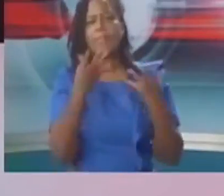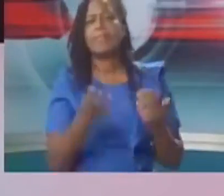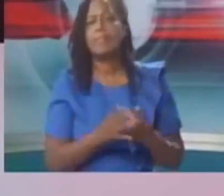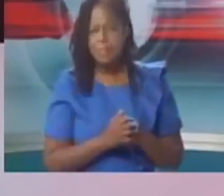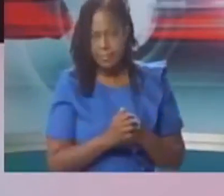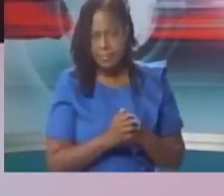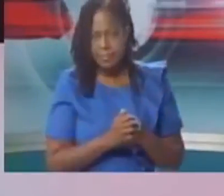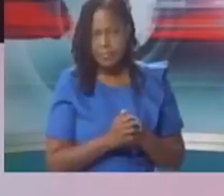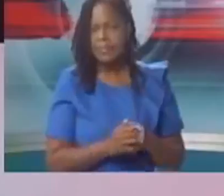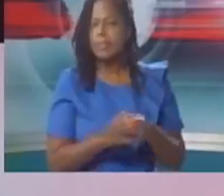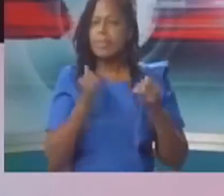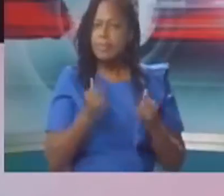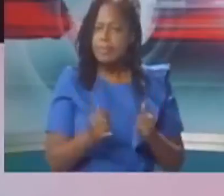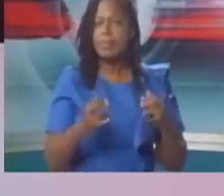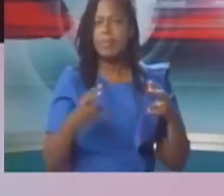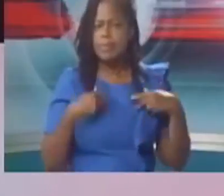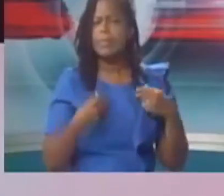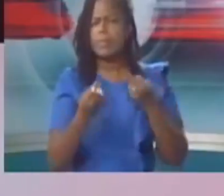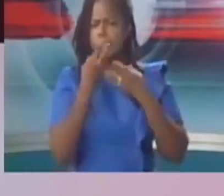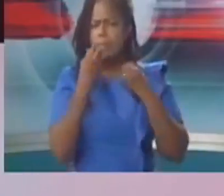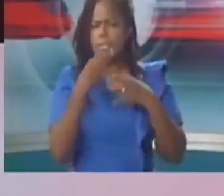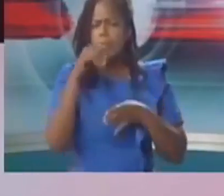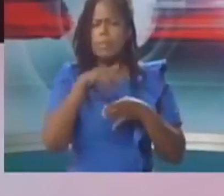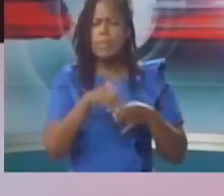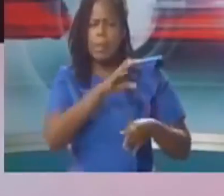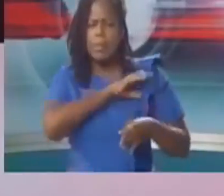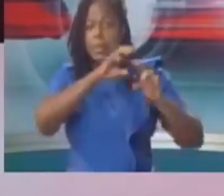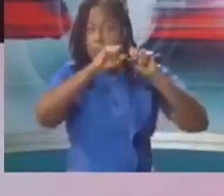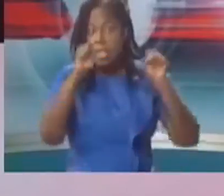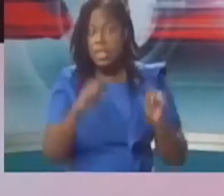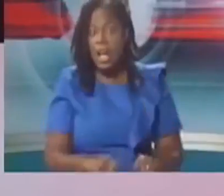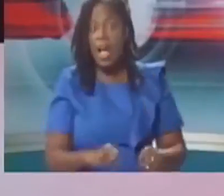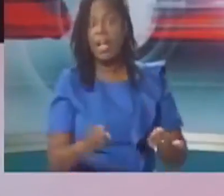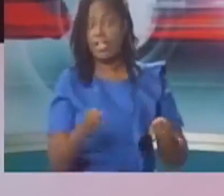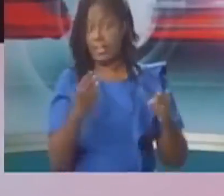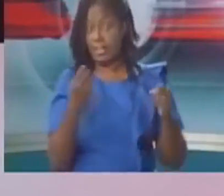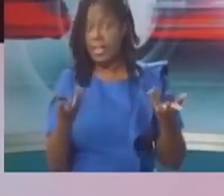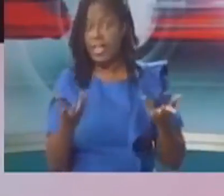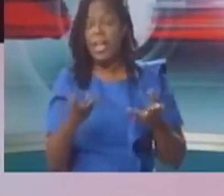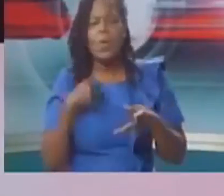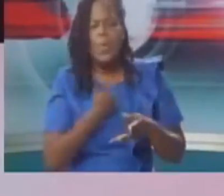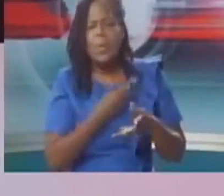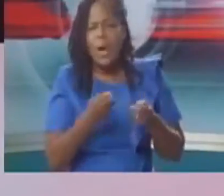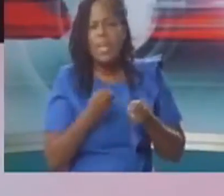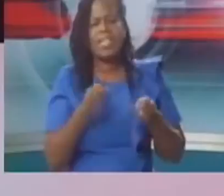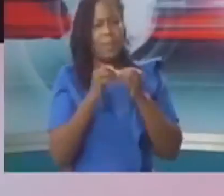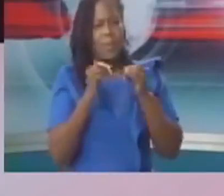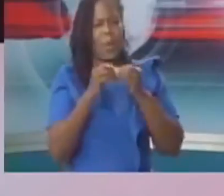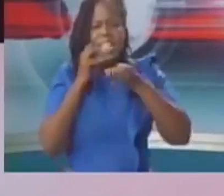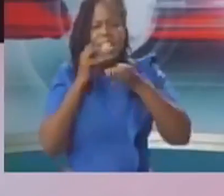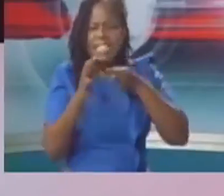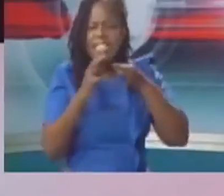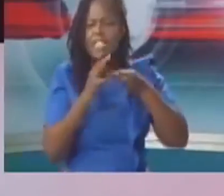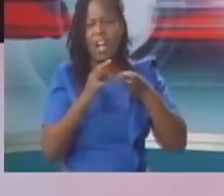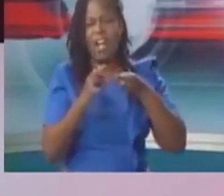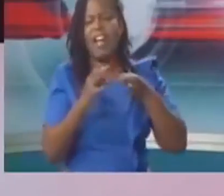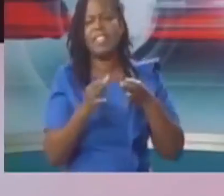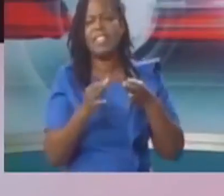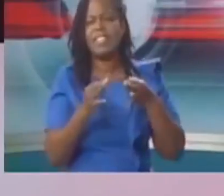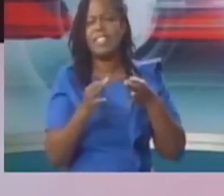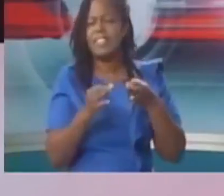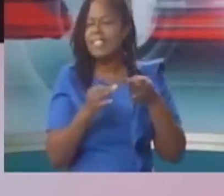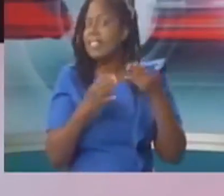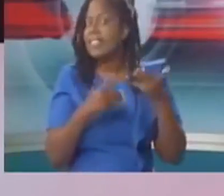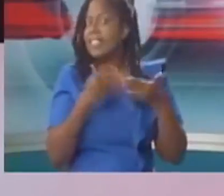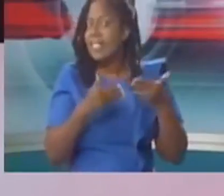of the technology in the police stations, and just some explanation in terms of